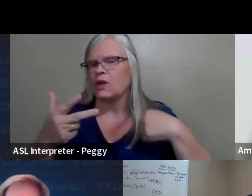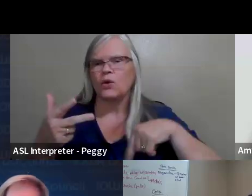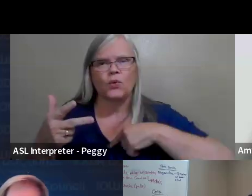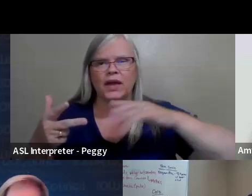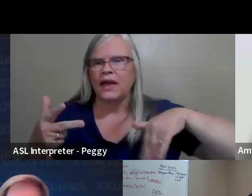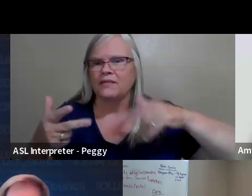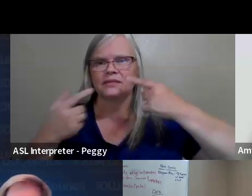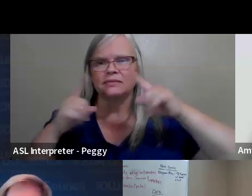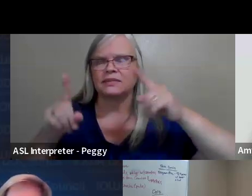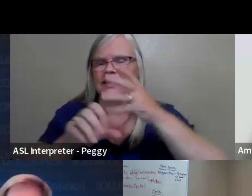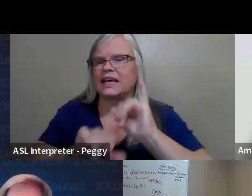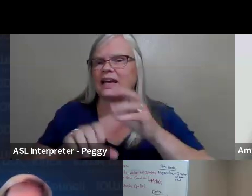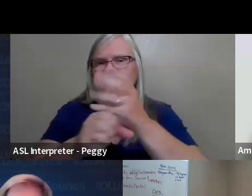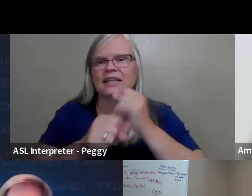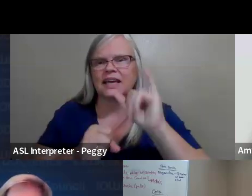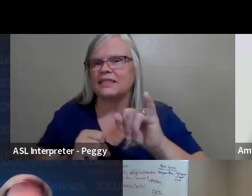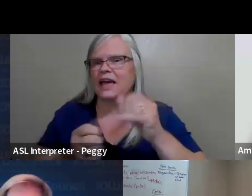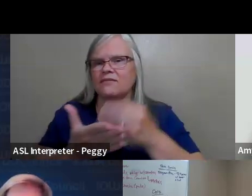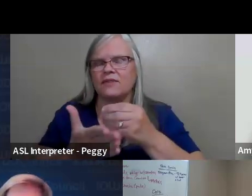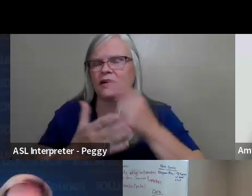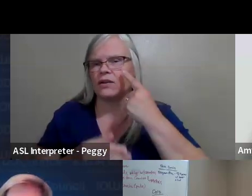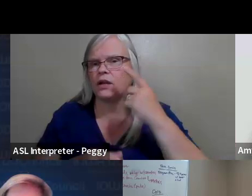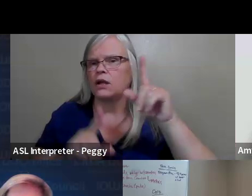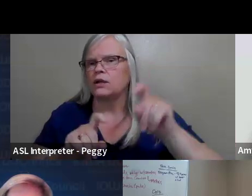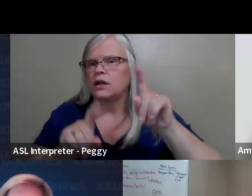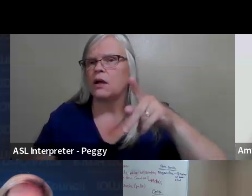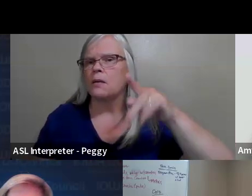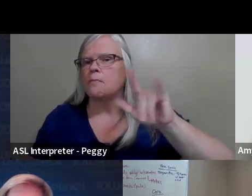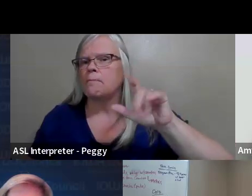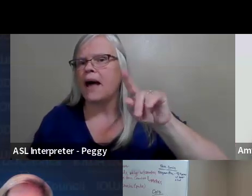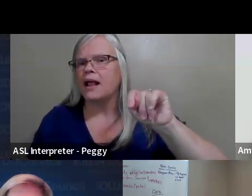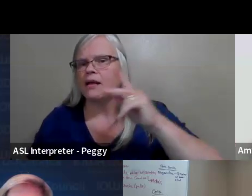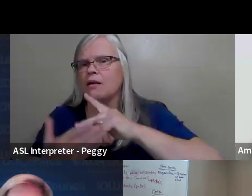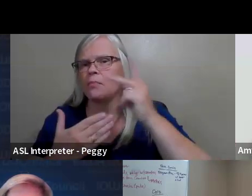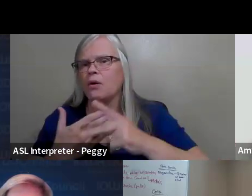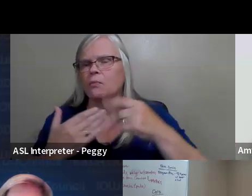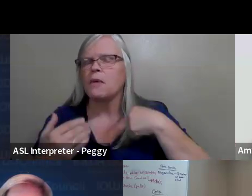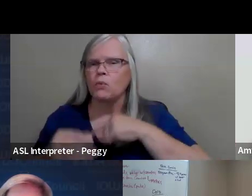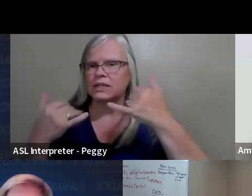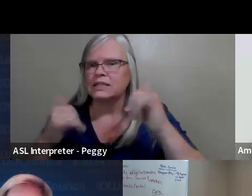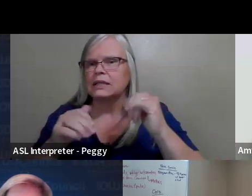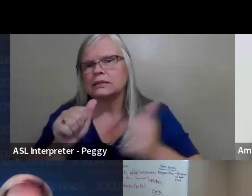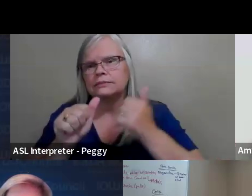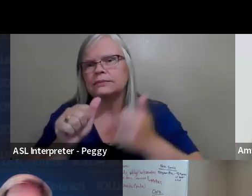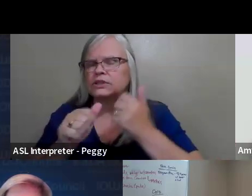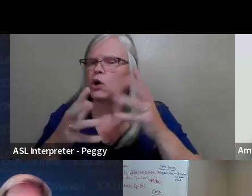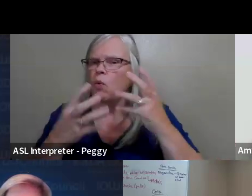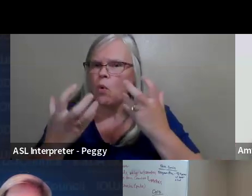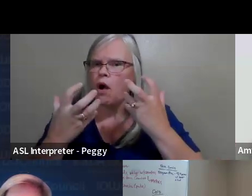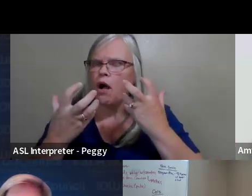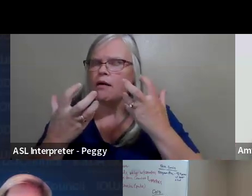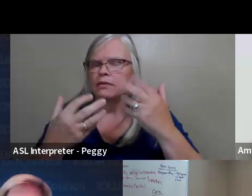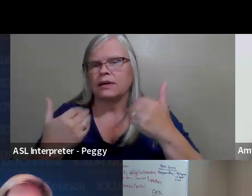succeeded in getting that funding for that pilot program, but that is something that we are continuing to work